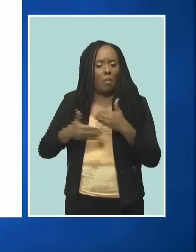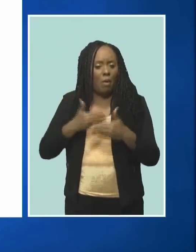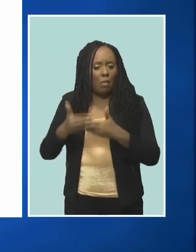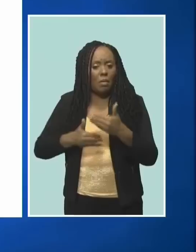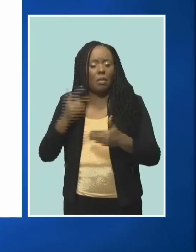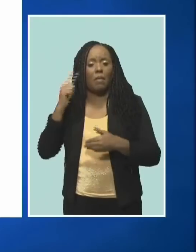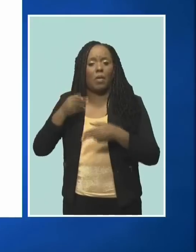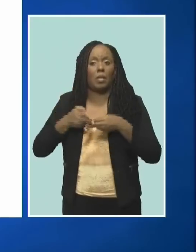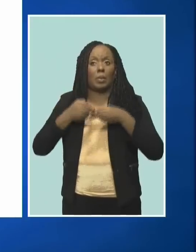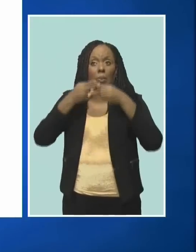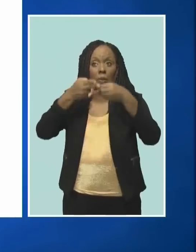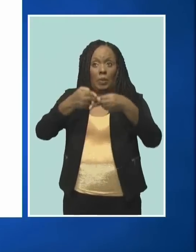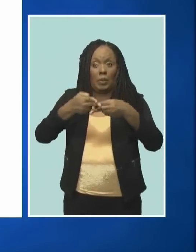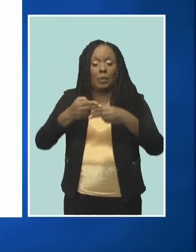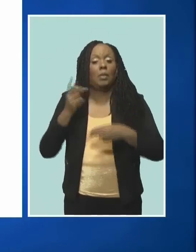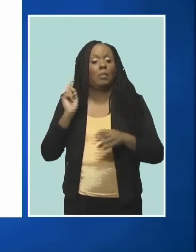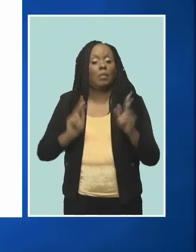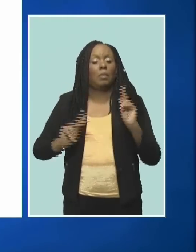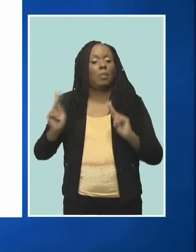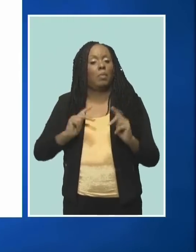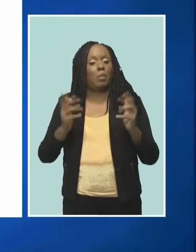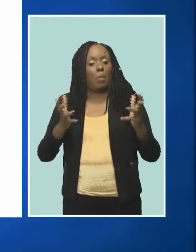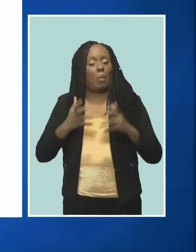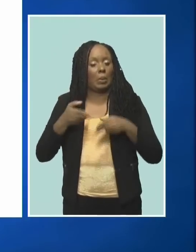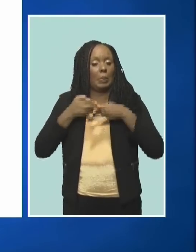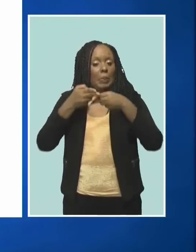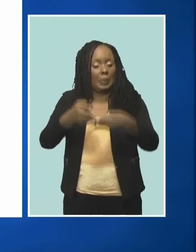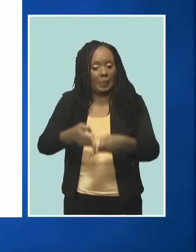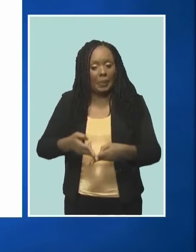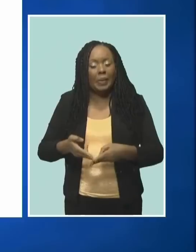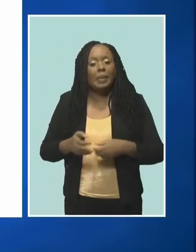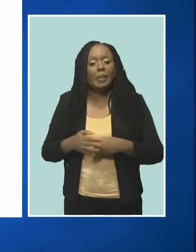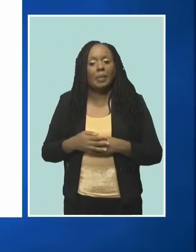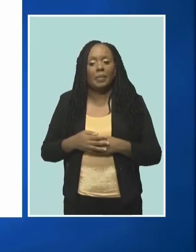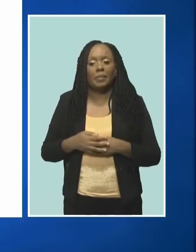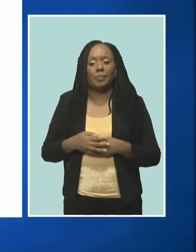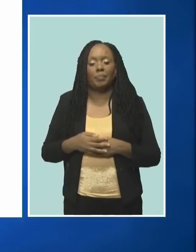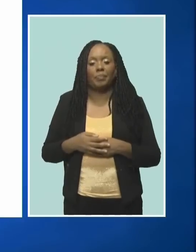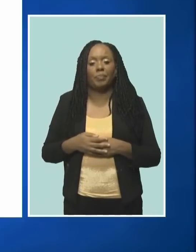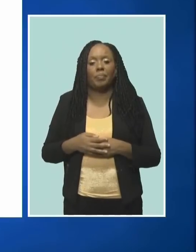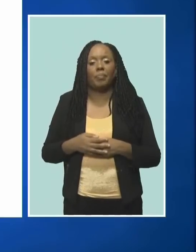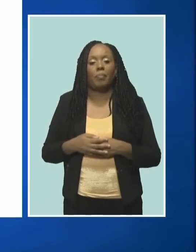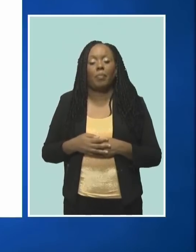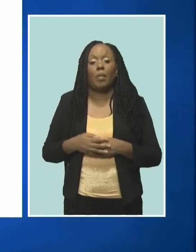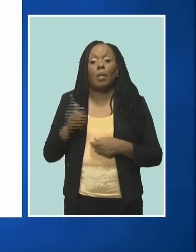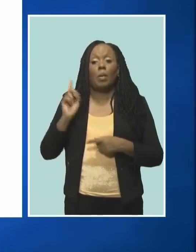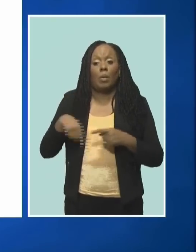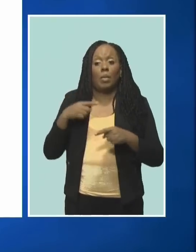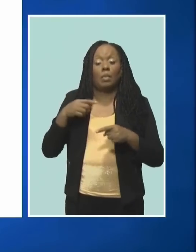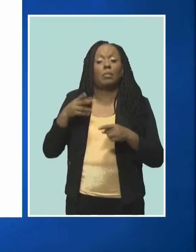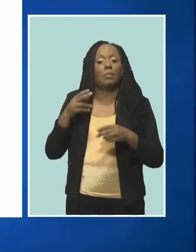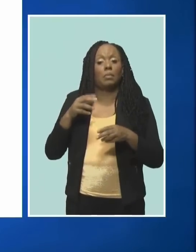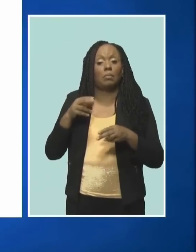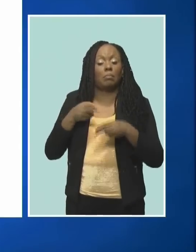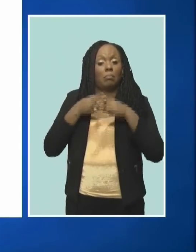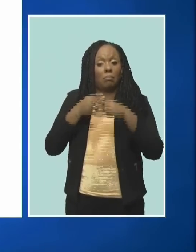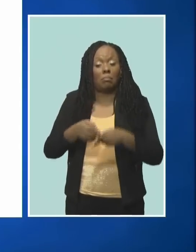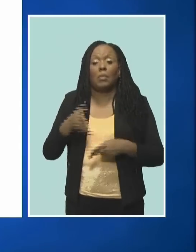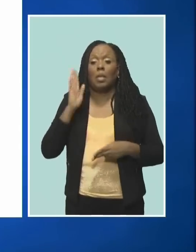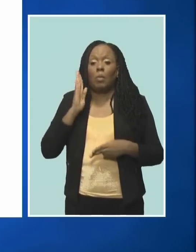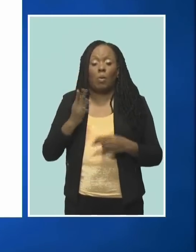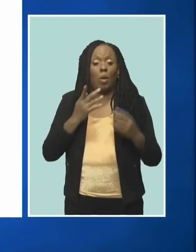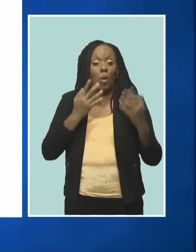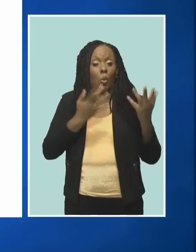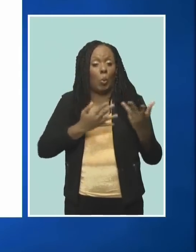nominations, for persons walking towards nominations, and the order will be followed. We have to wait to see whether, as the